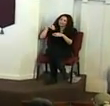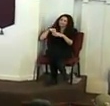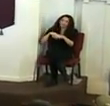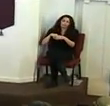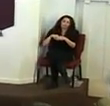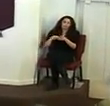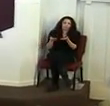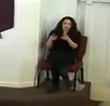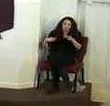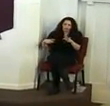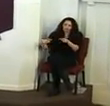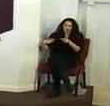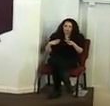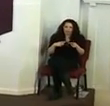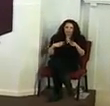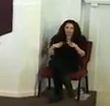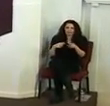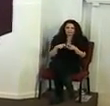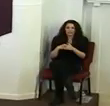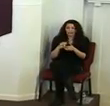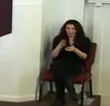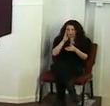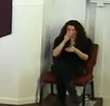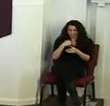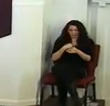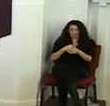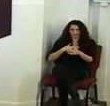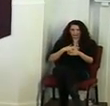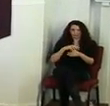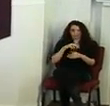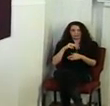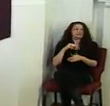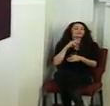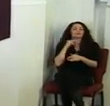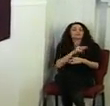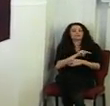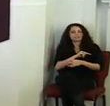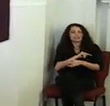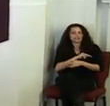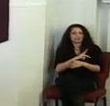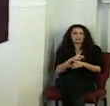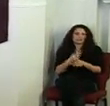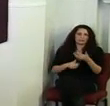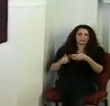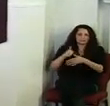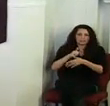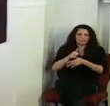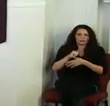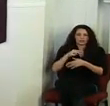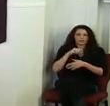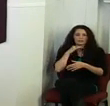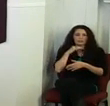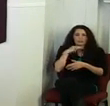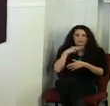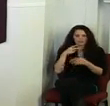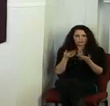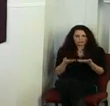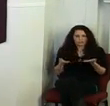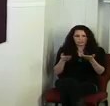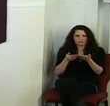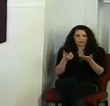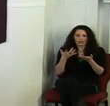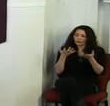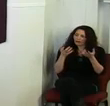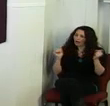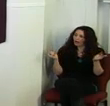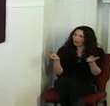plates. Those cards will come directly to me. My name is Reverend Dr. Neil Thomas. I'm the senior pastor of our congregation. But along with every single person that surrounds you in this